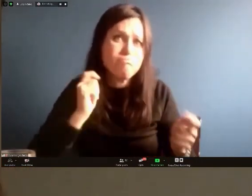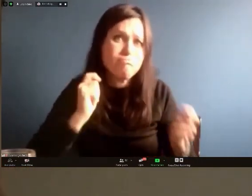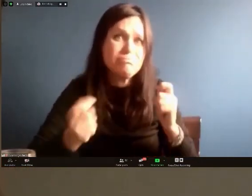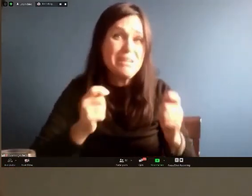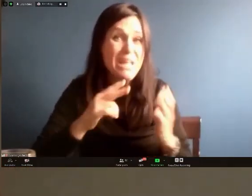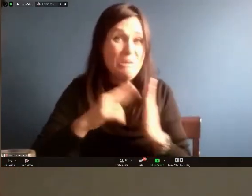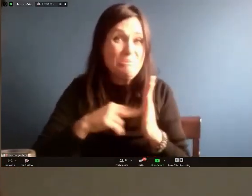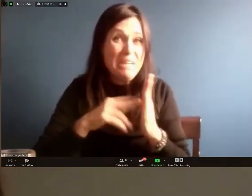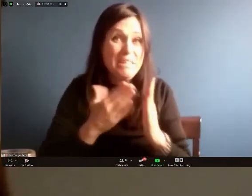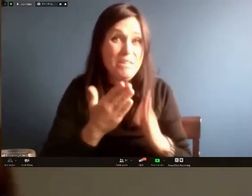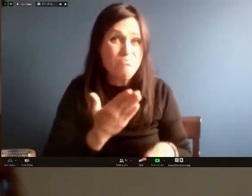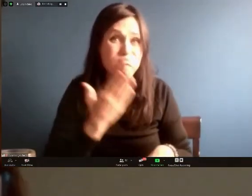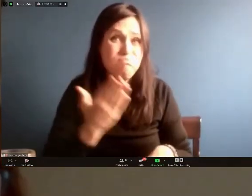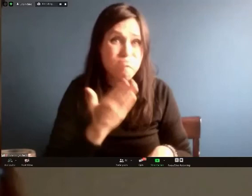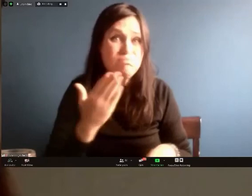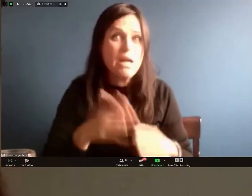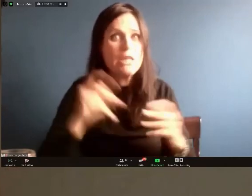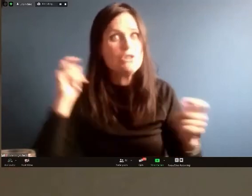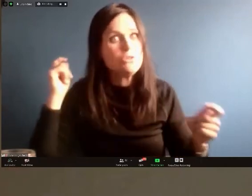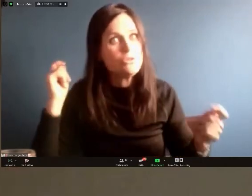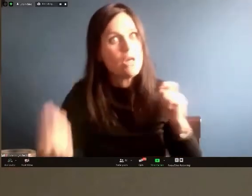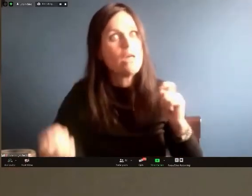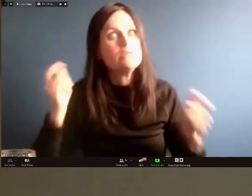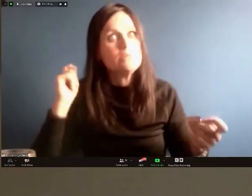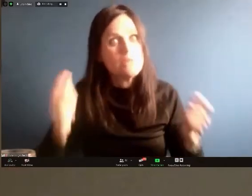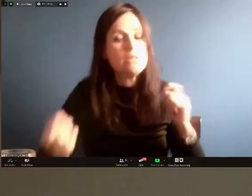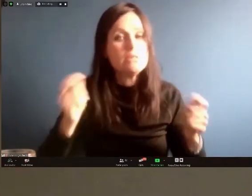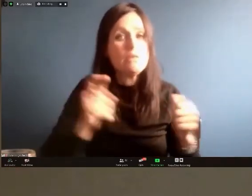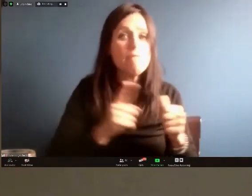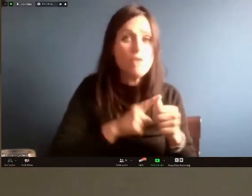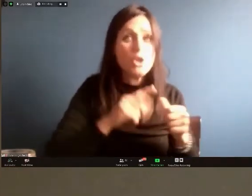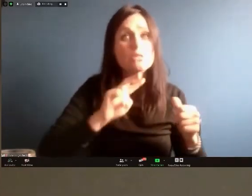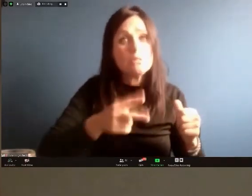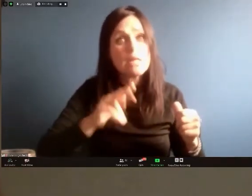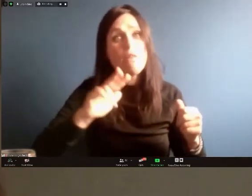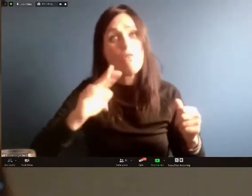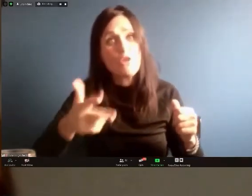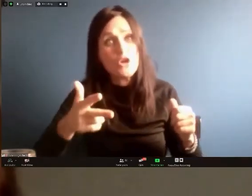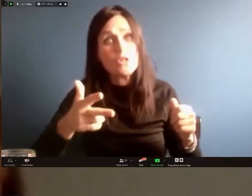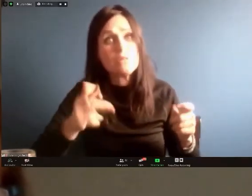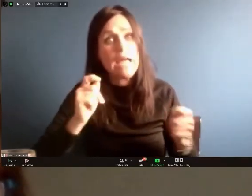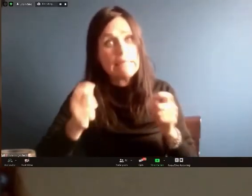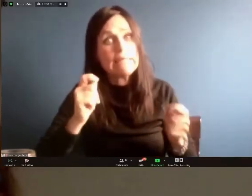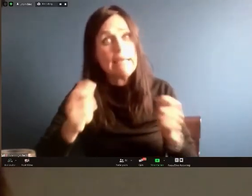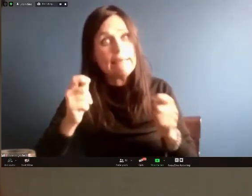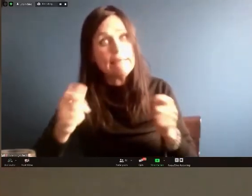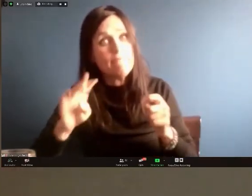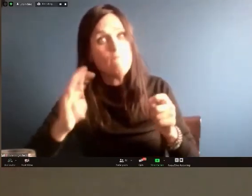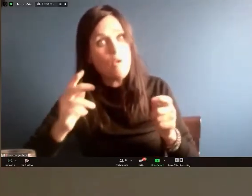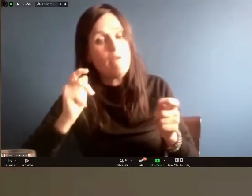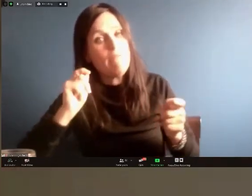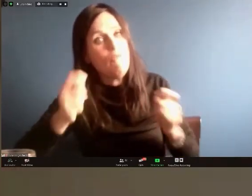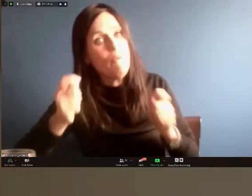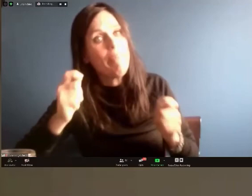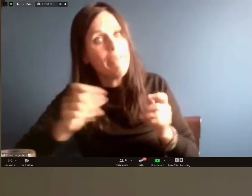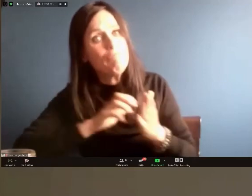And it changed a lot between first, second, third, fourth